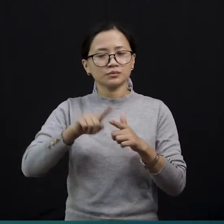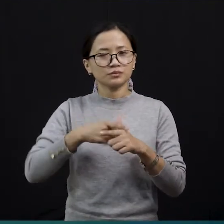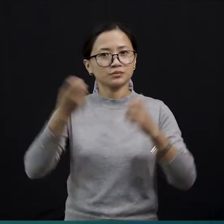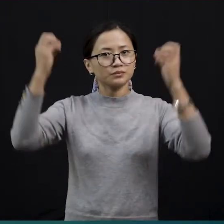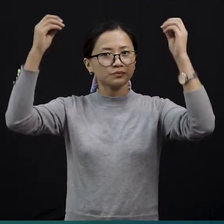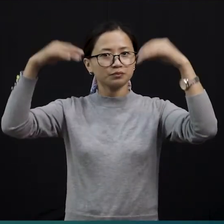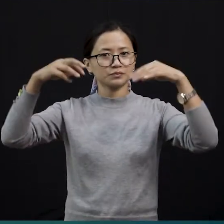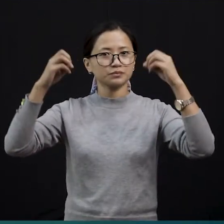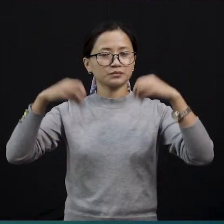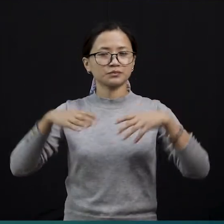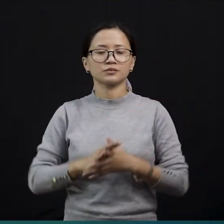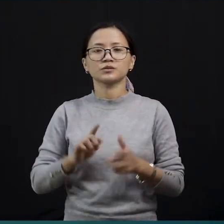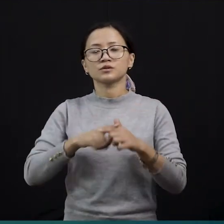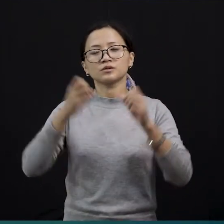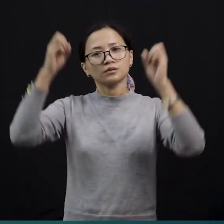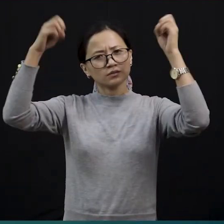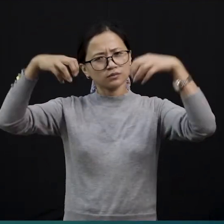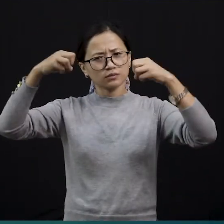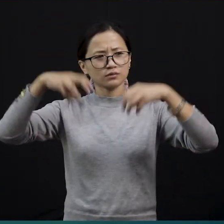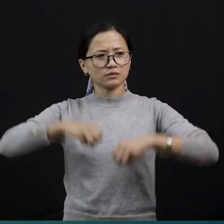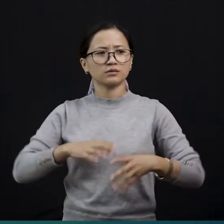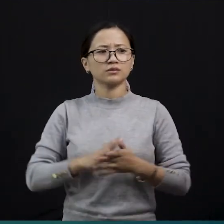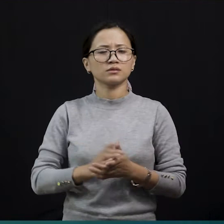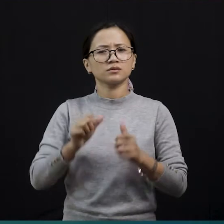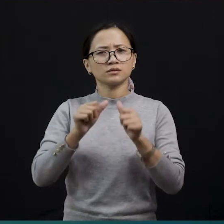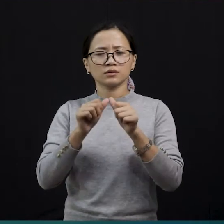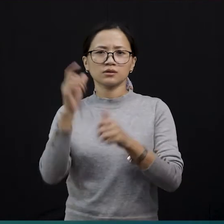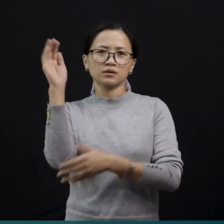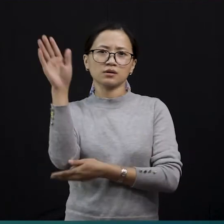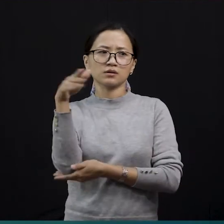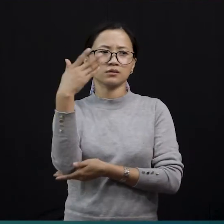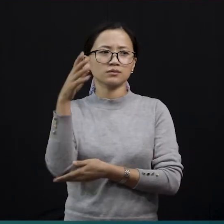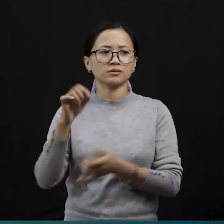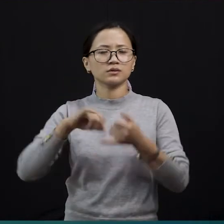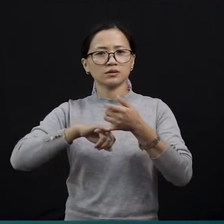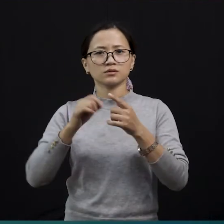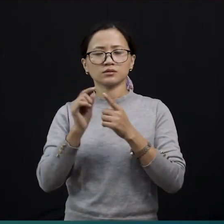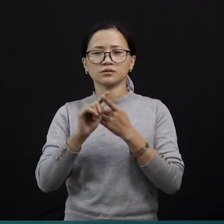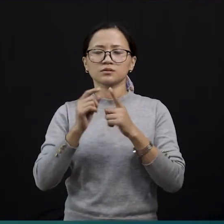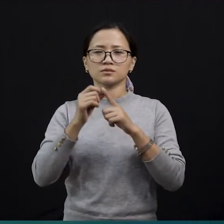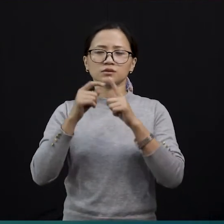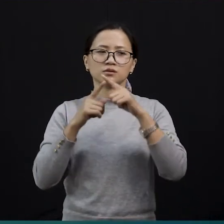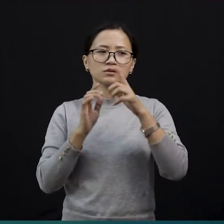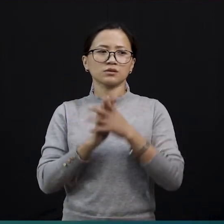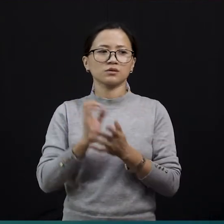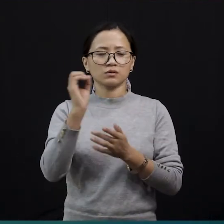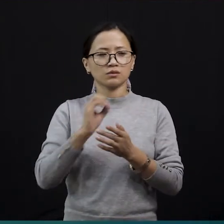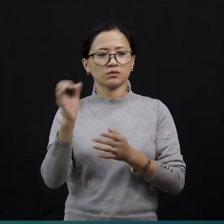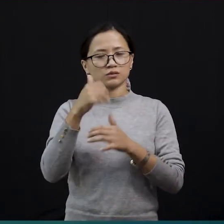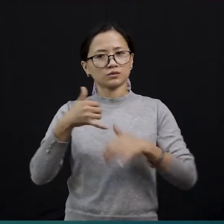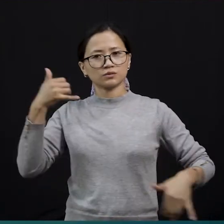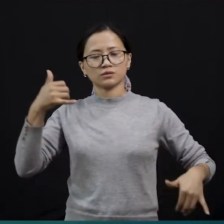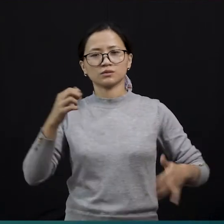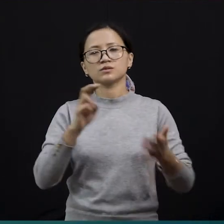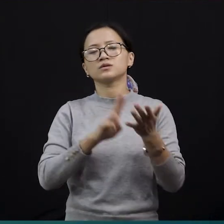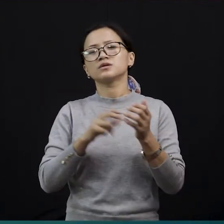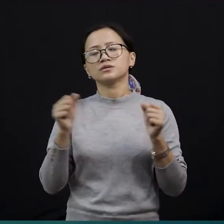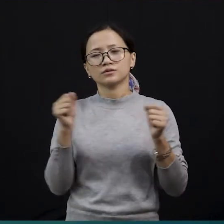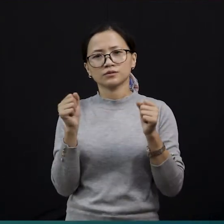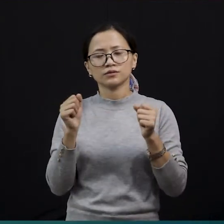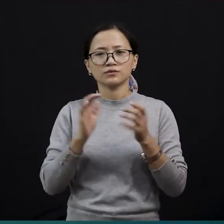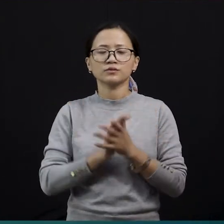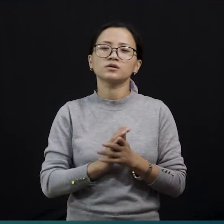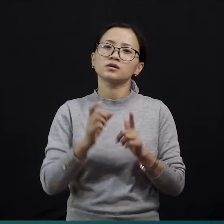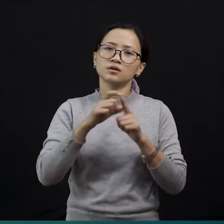have June, July, then August, you have September, October, November,